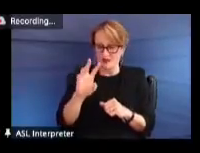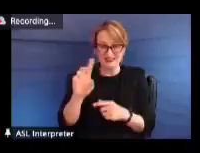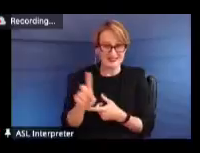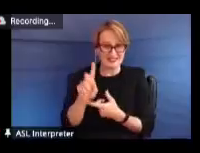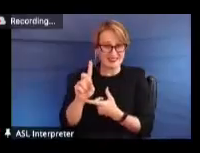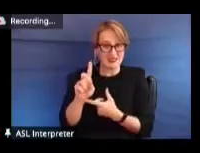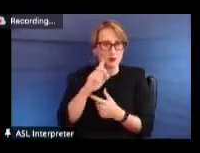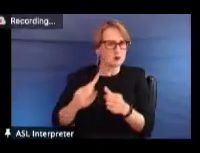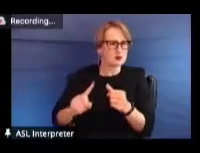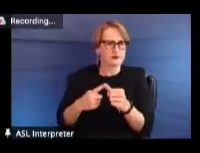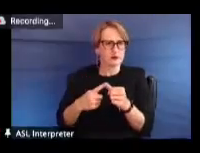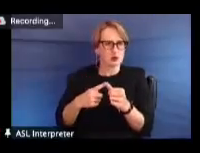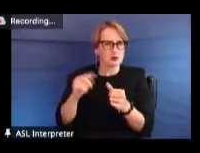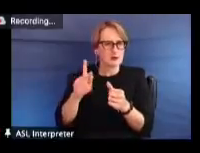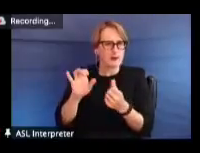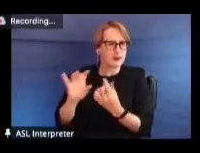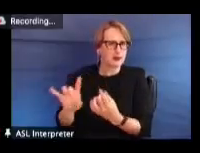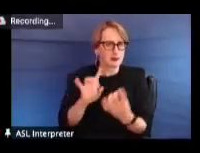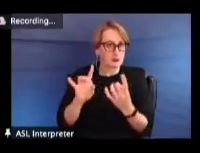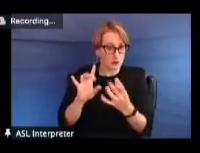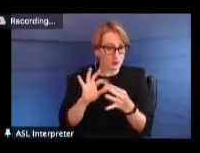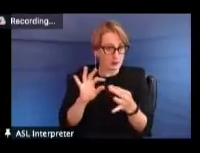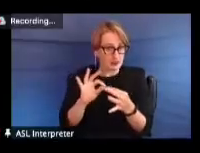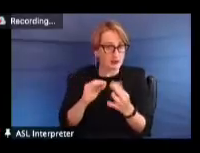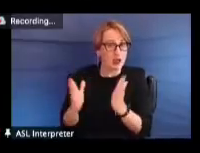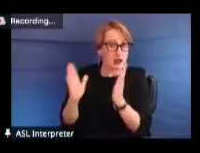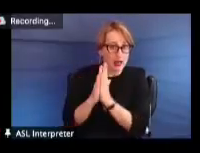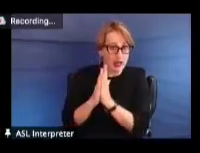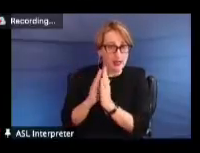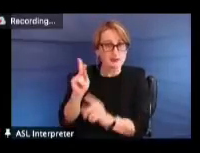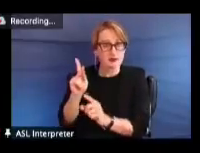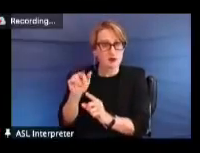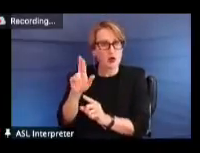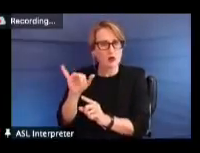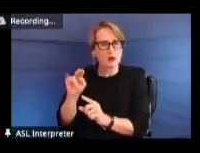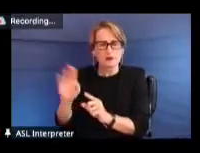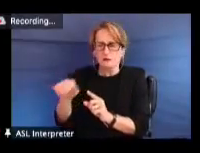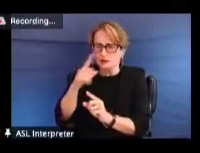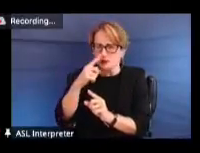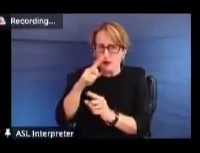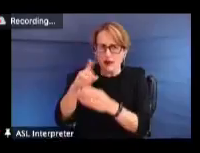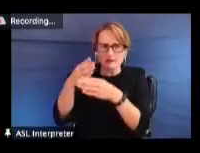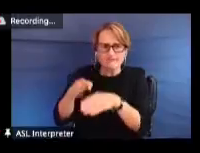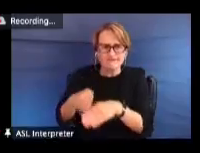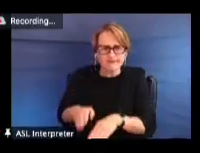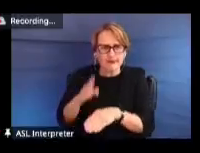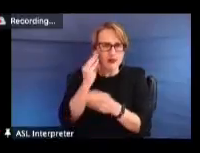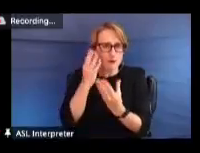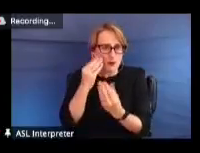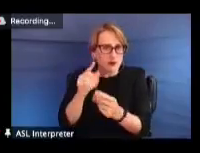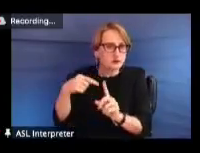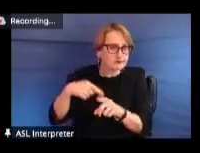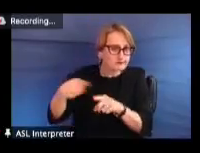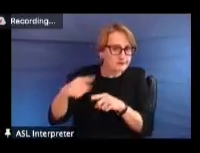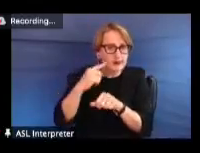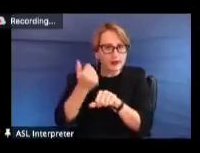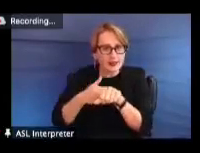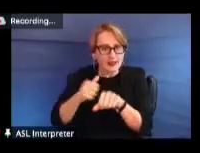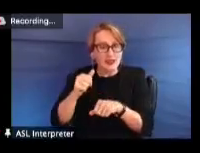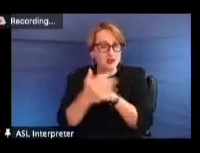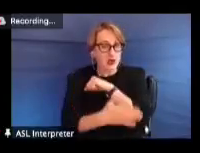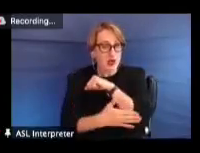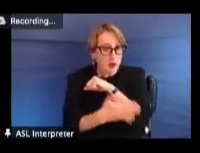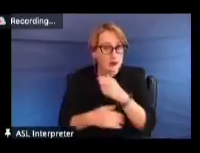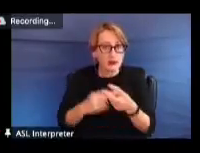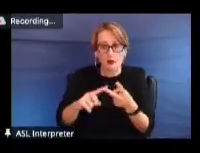by zone. I had asked Corin if she could split out the information by county or by zone, and she said they could